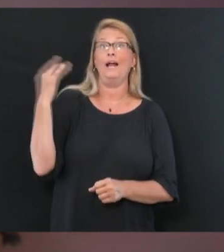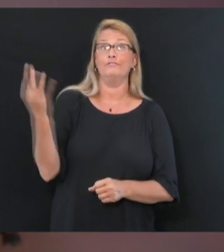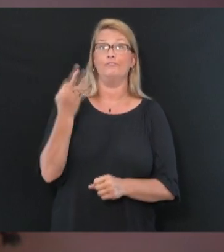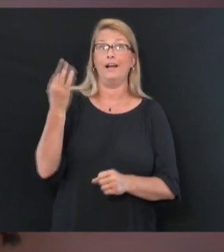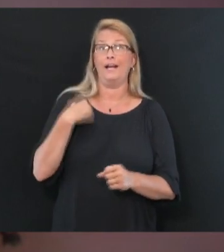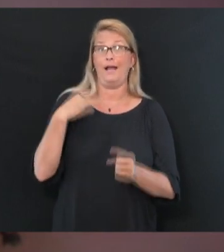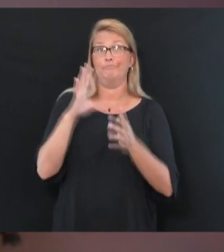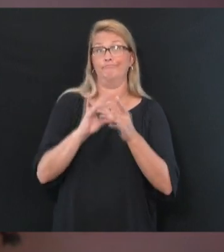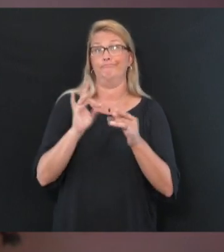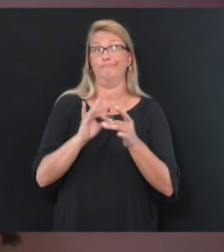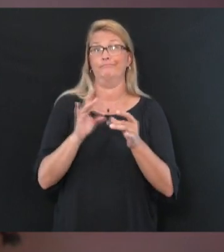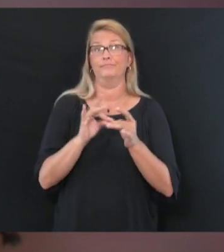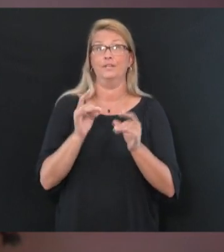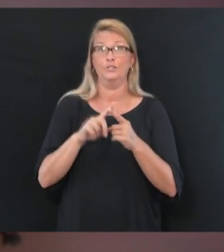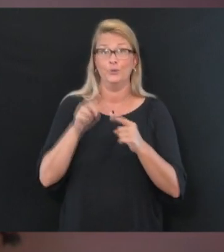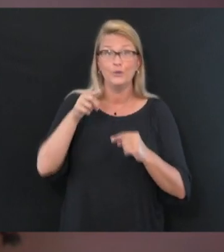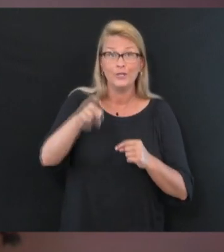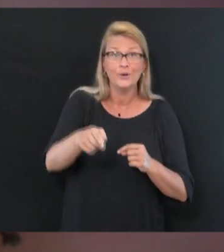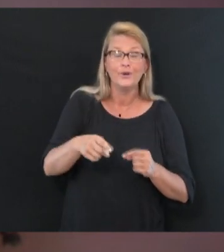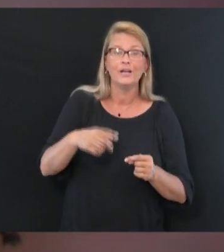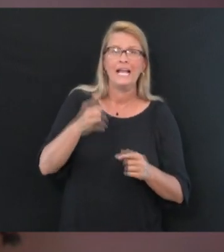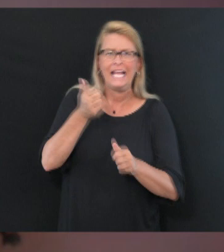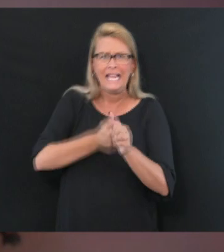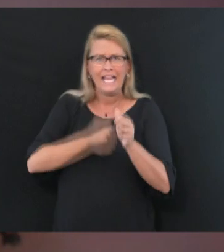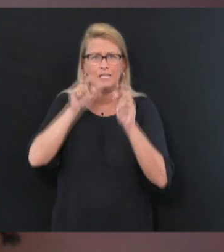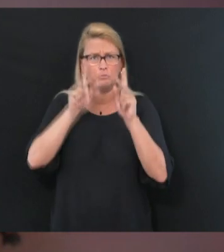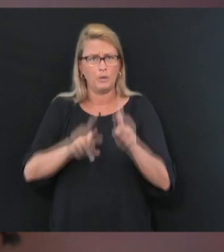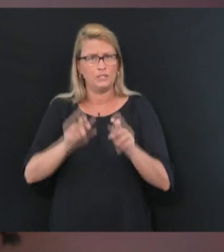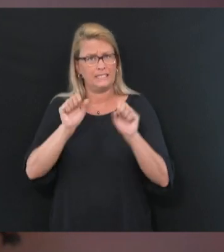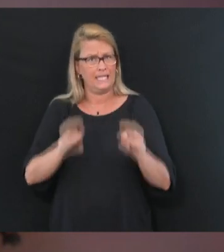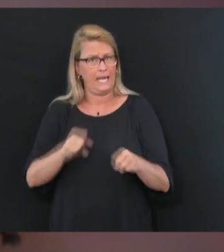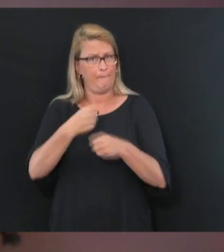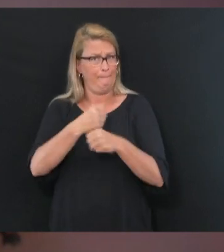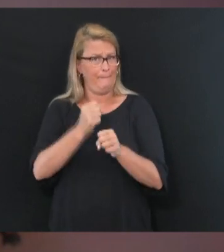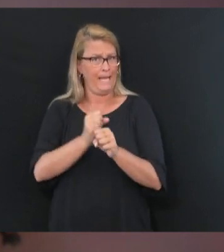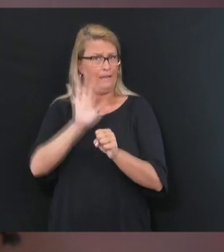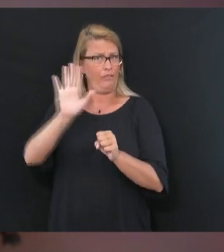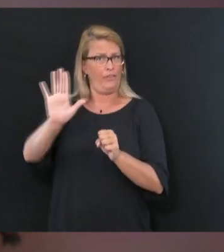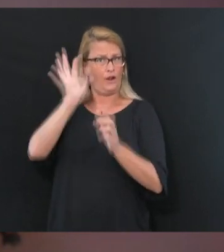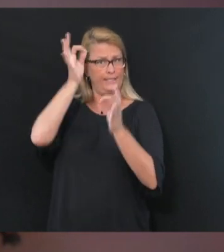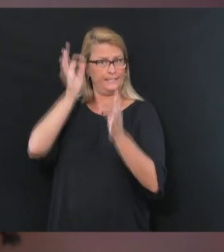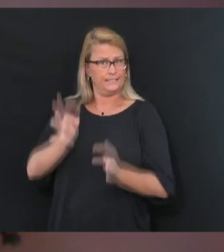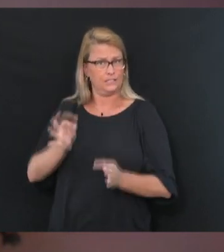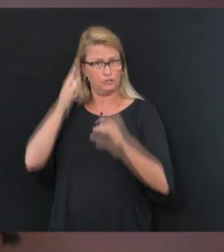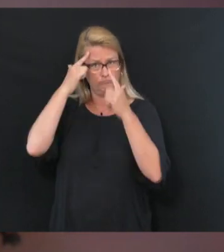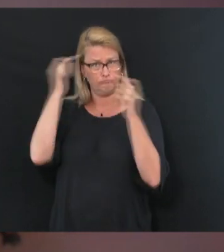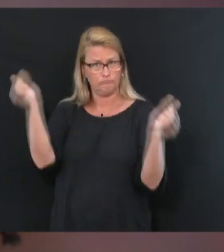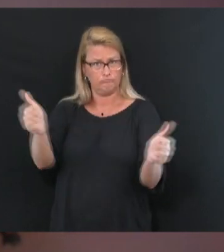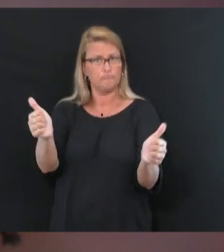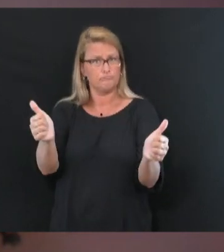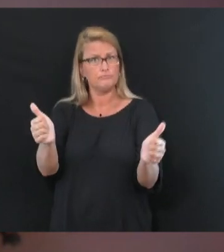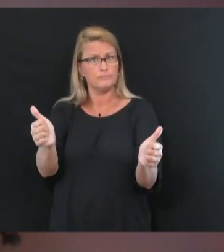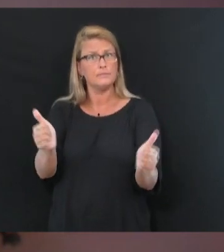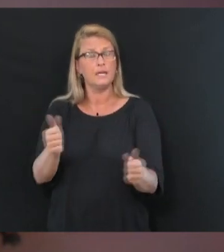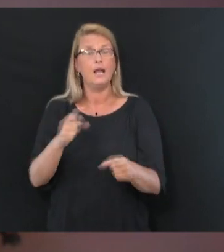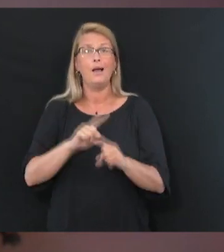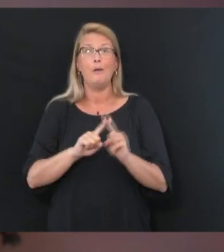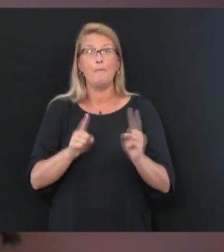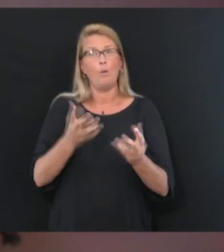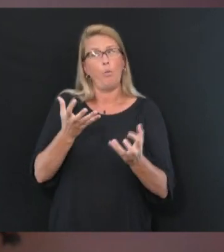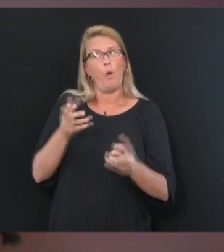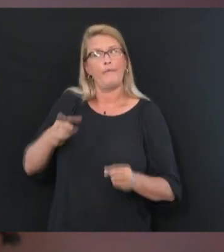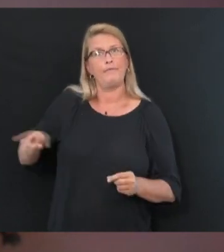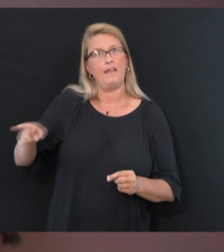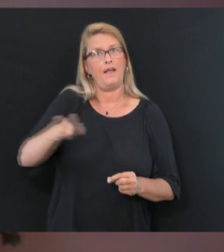each person has the right to make a decision about what they want to do in their life. But the key for us is to make sure that they understand